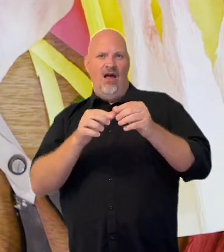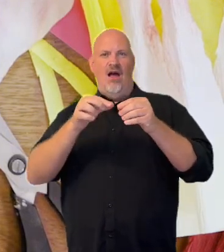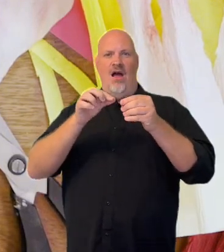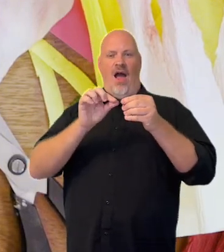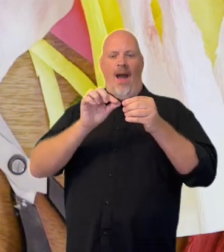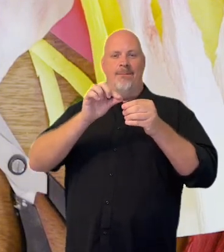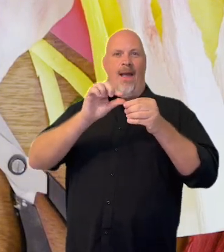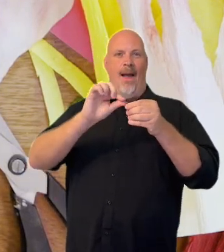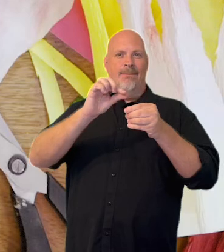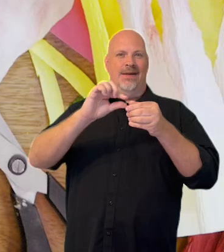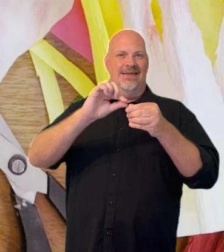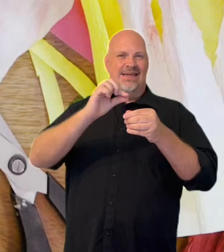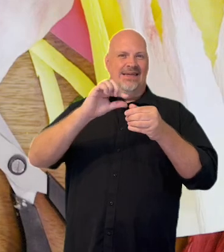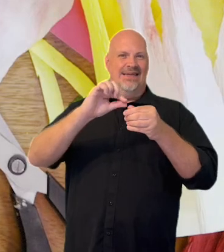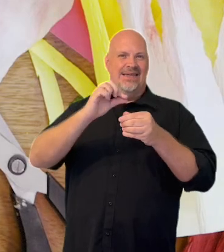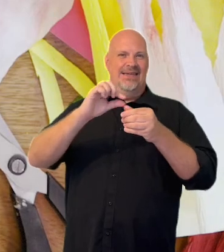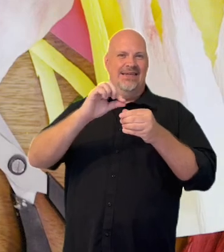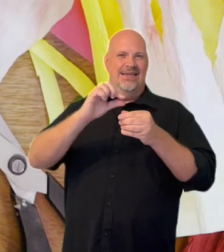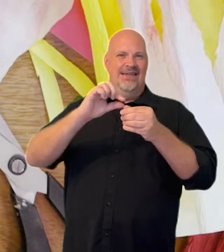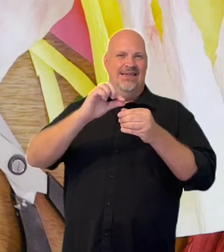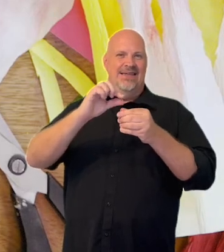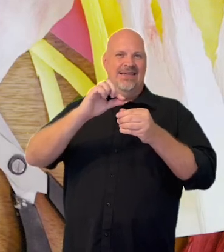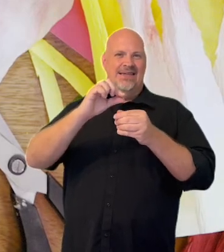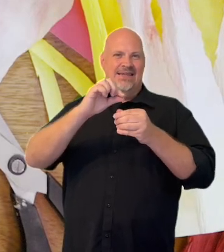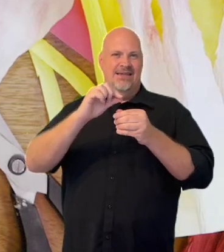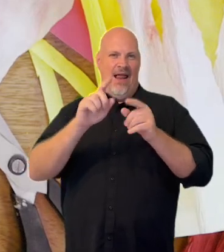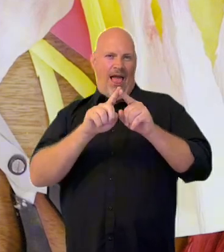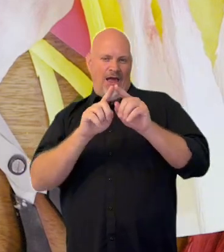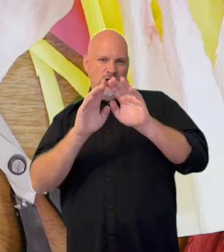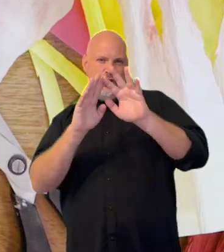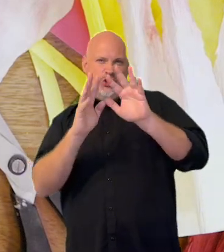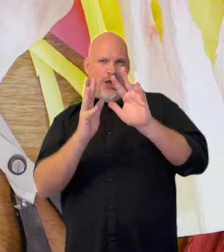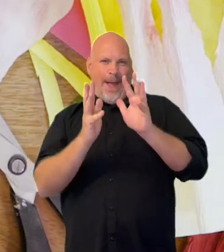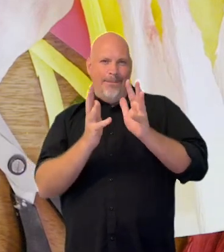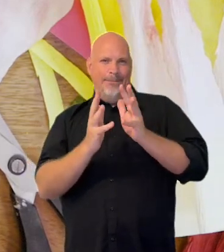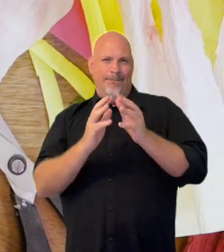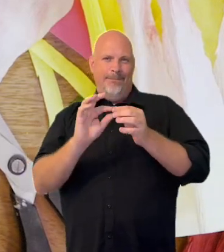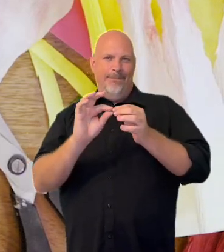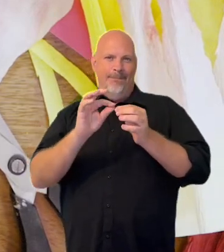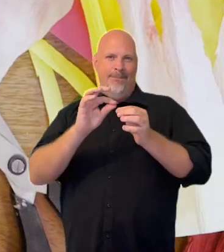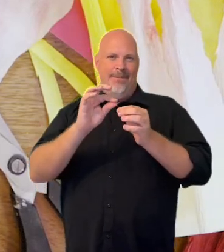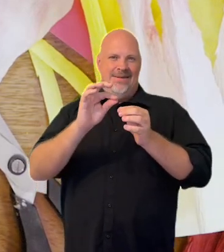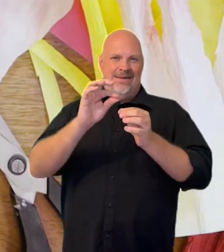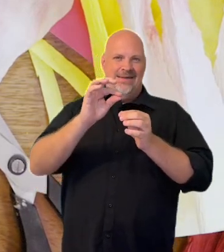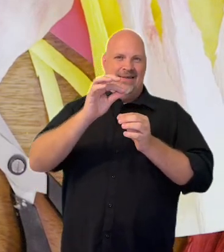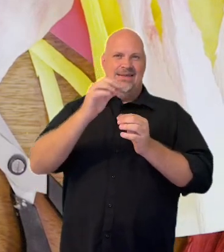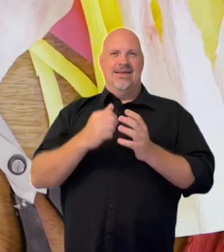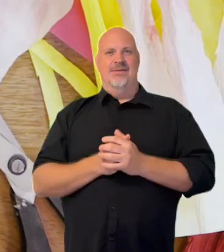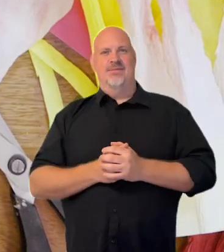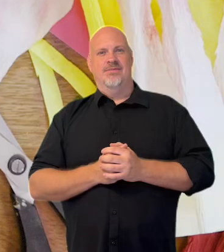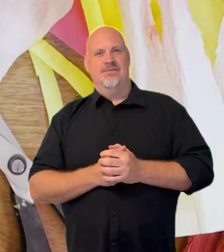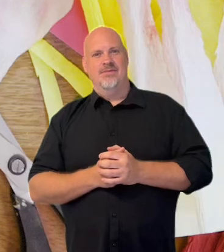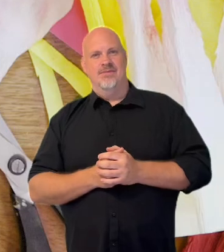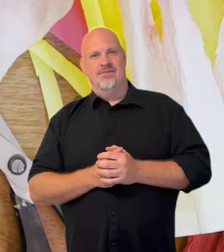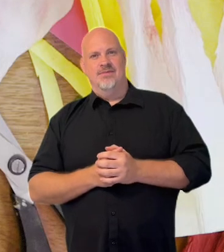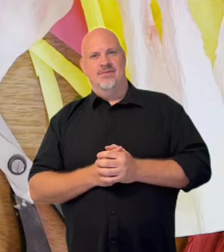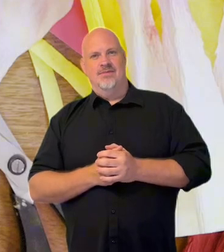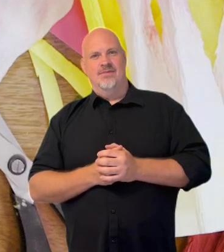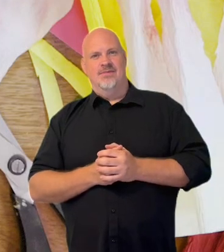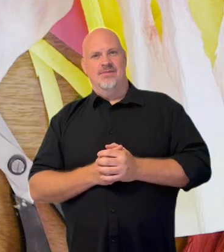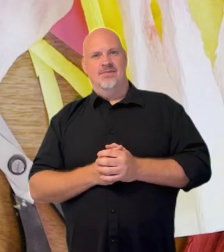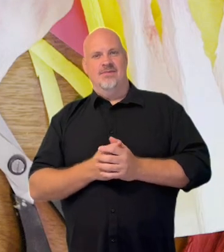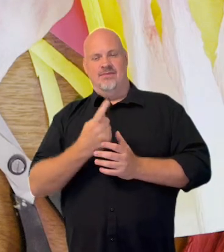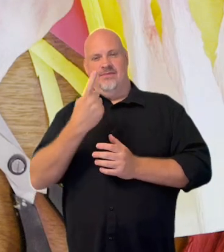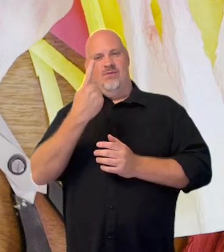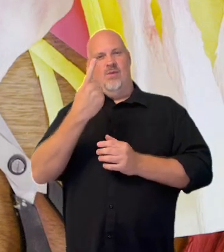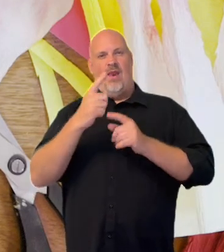use one thumb to kind of guide you and hold it in place, and then kind of with your nail end